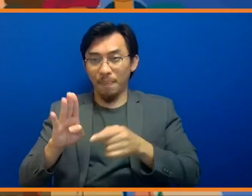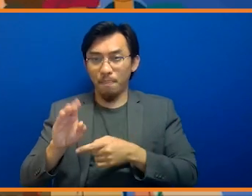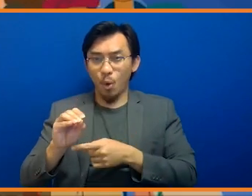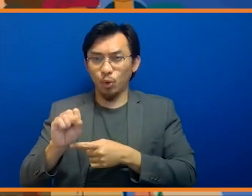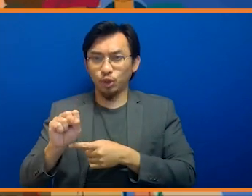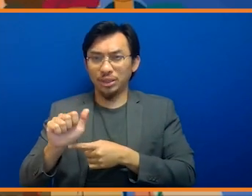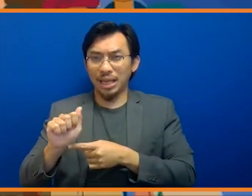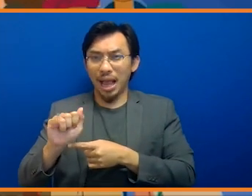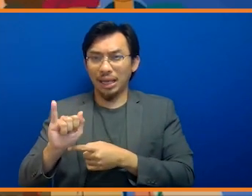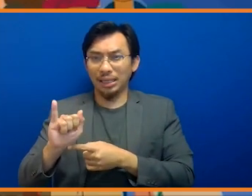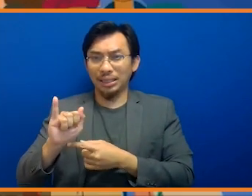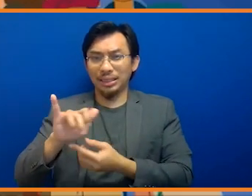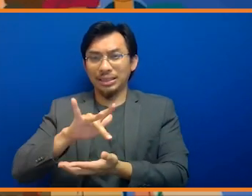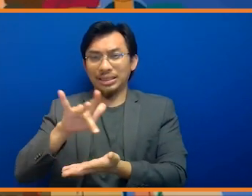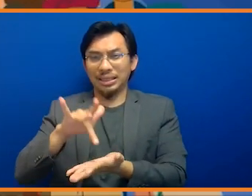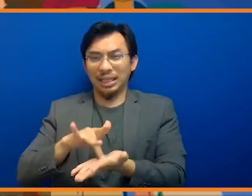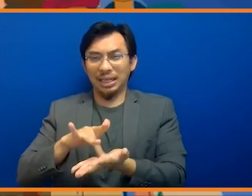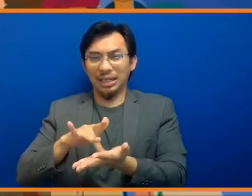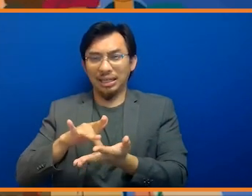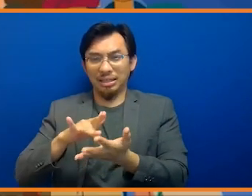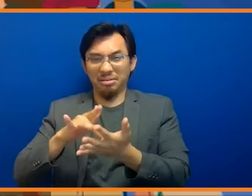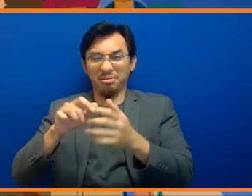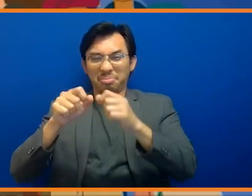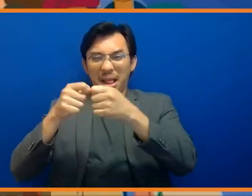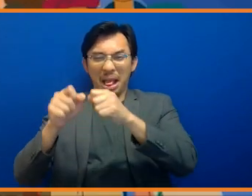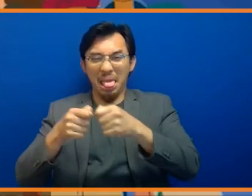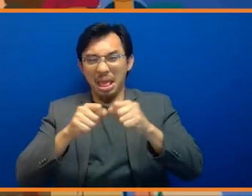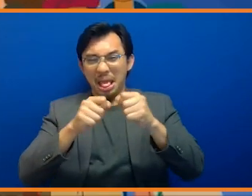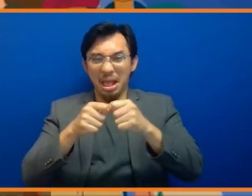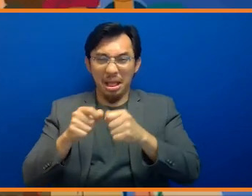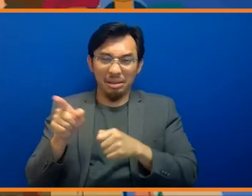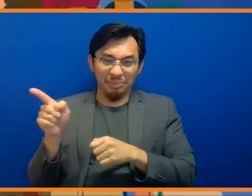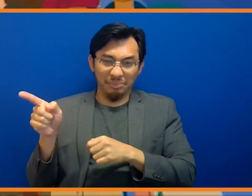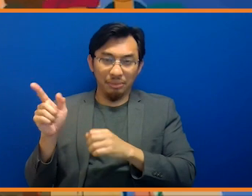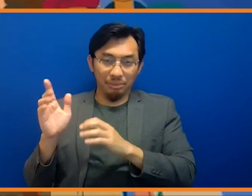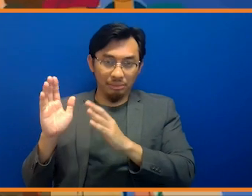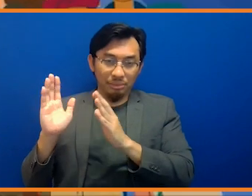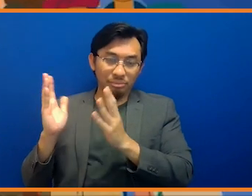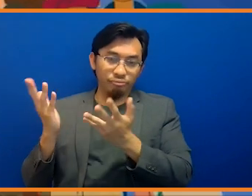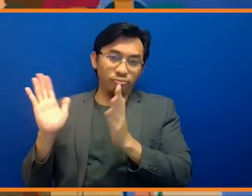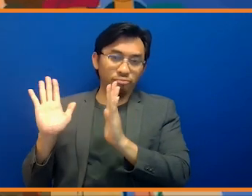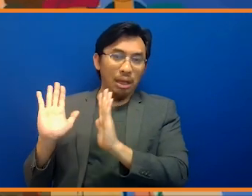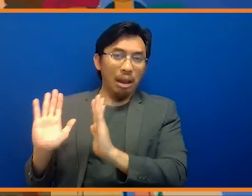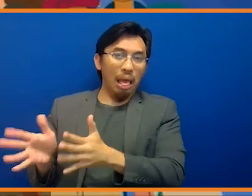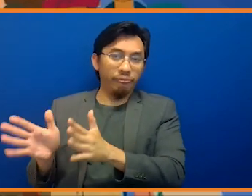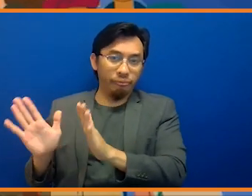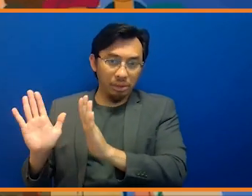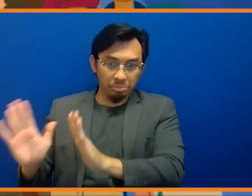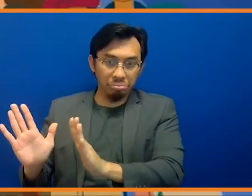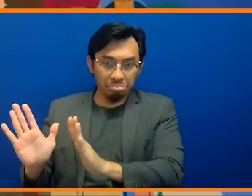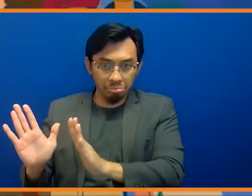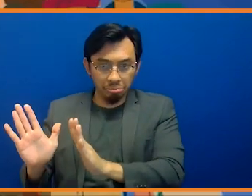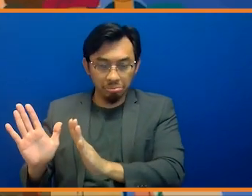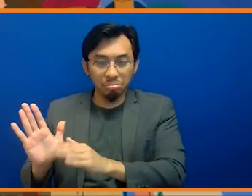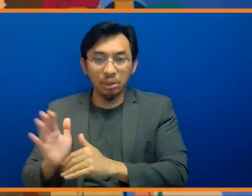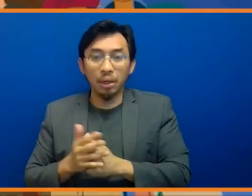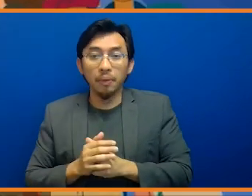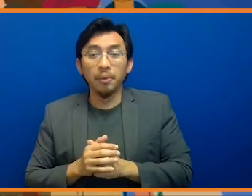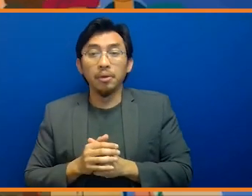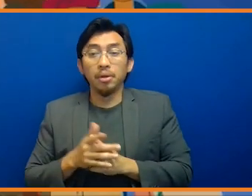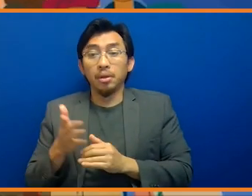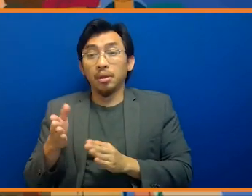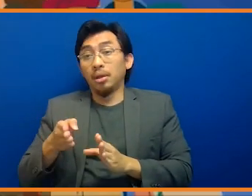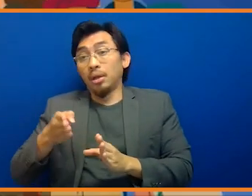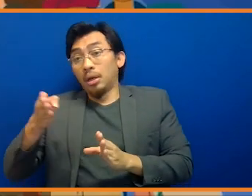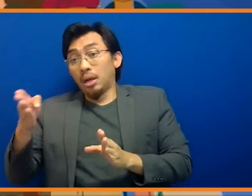of this Bosai Center preserved, live there as it is. Okay, as it is. And